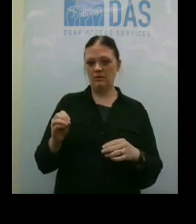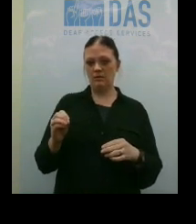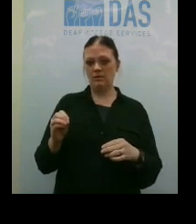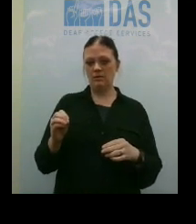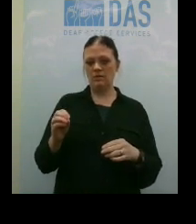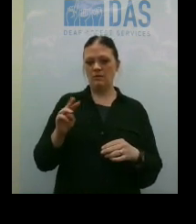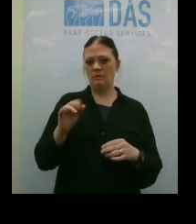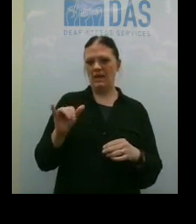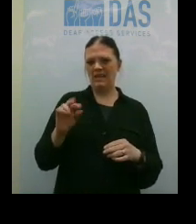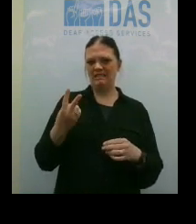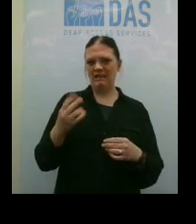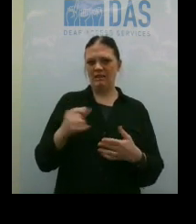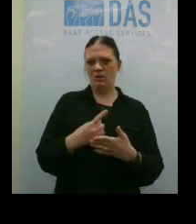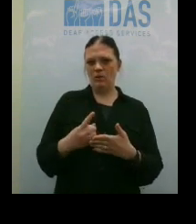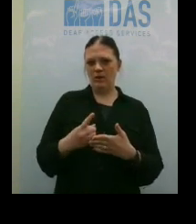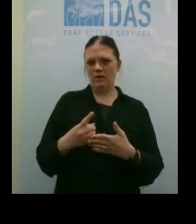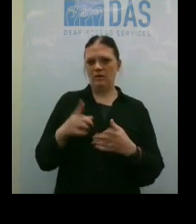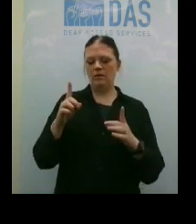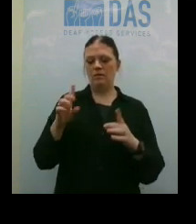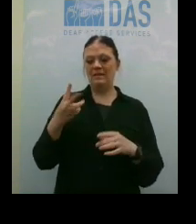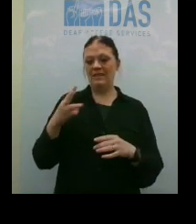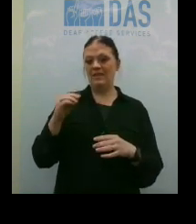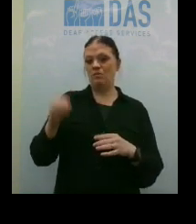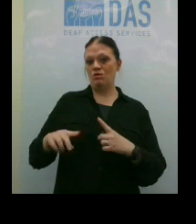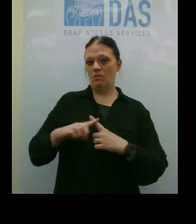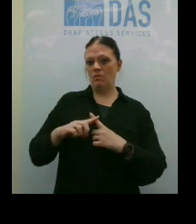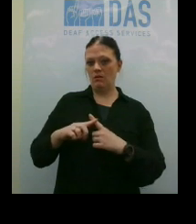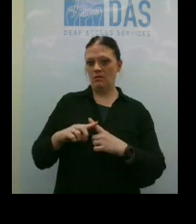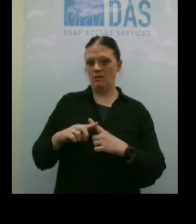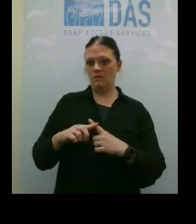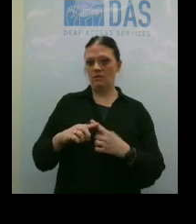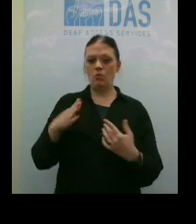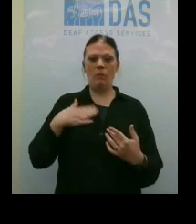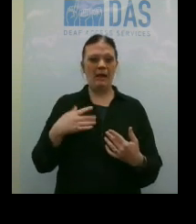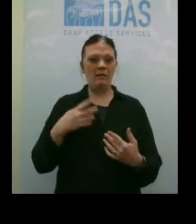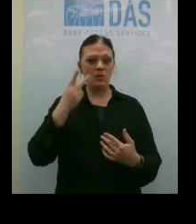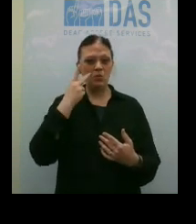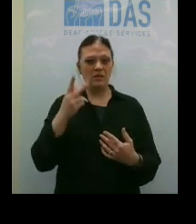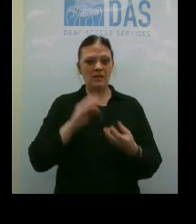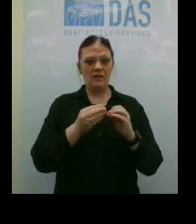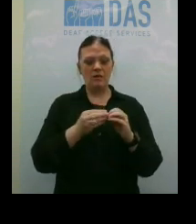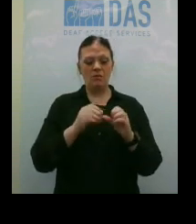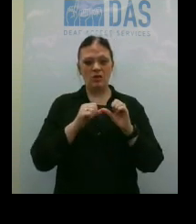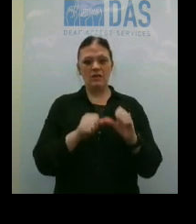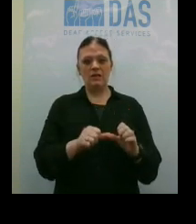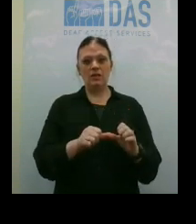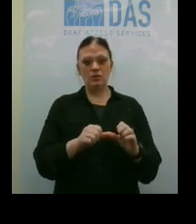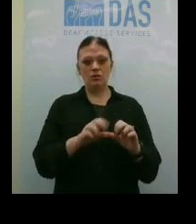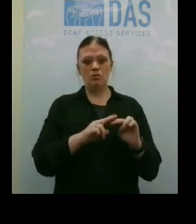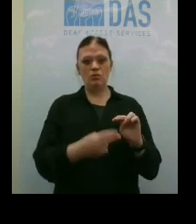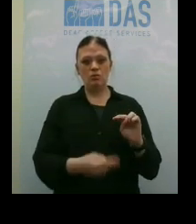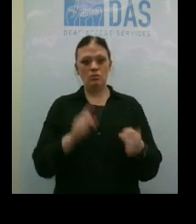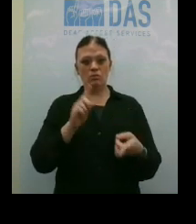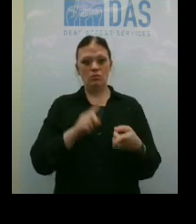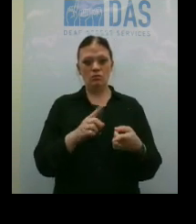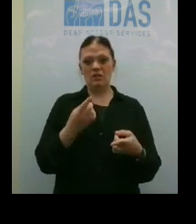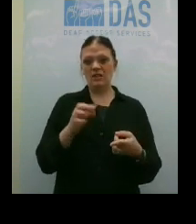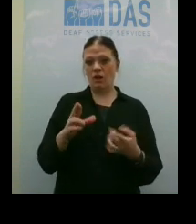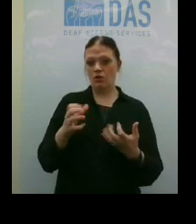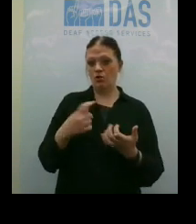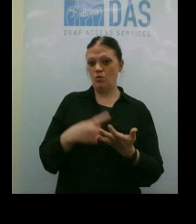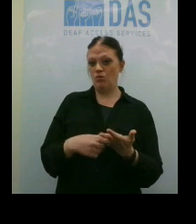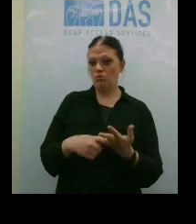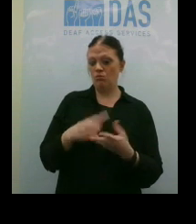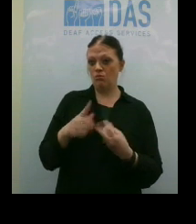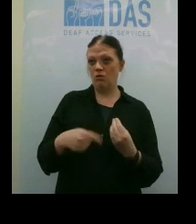May 2nd that actually did test positive, and I'm glad to see that number continue to drop. Dr. Burstein, would you like to talk a little bit